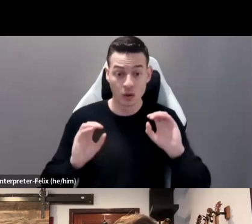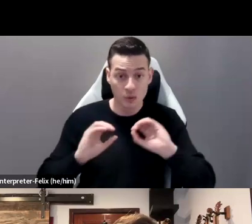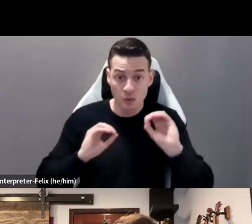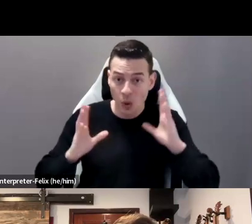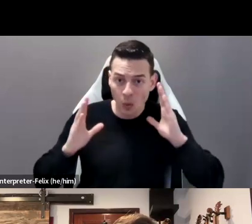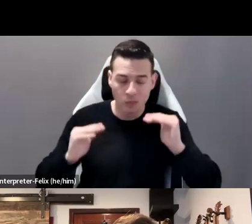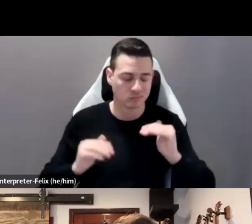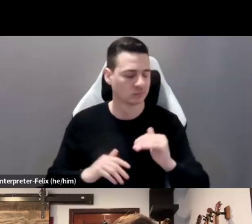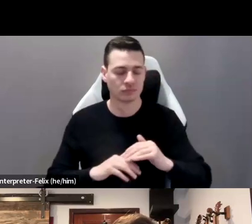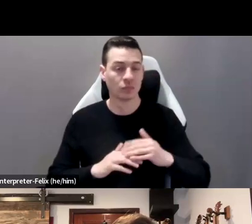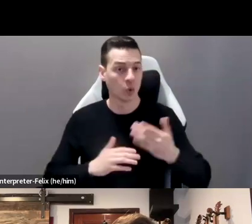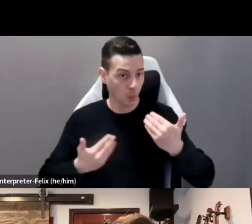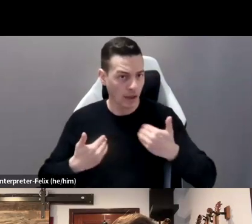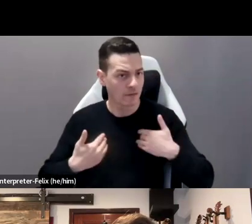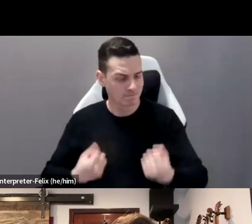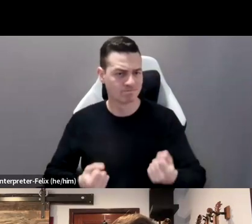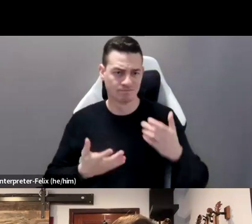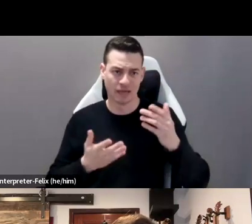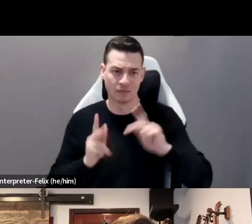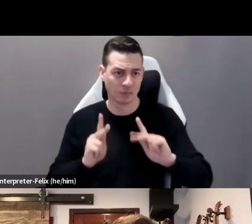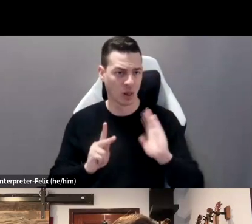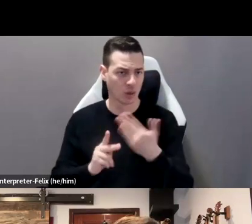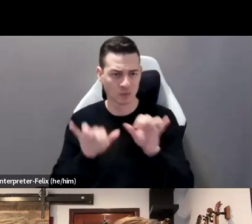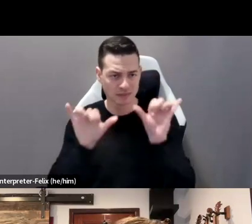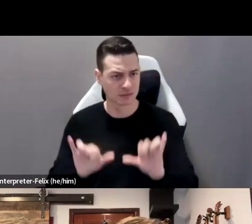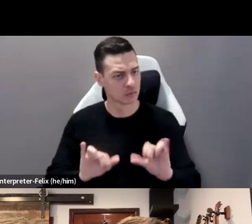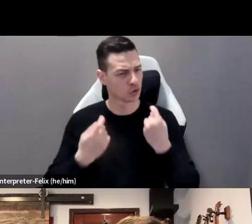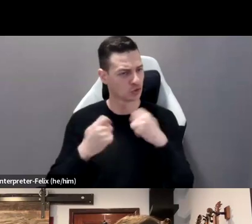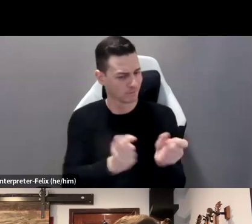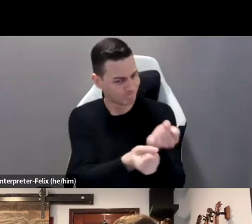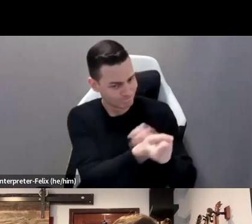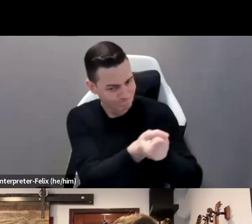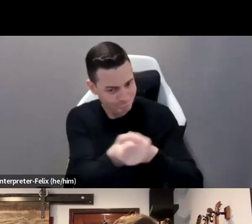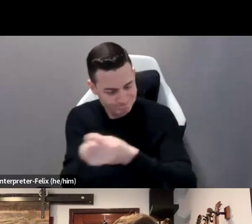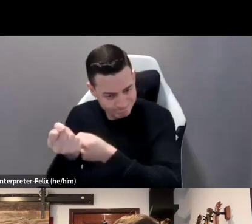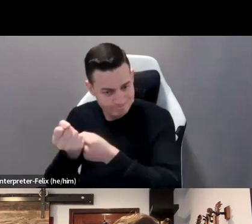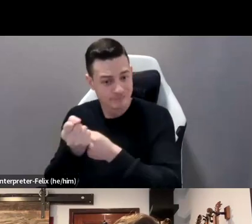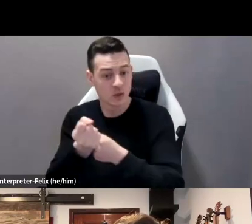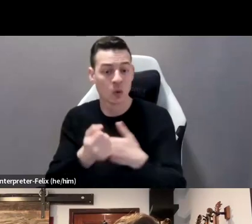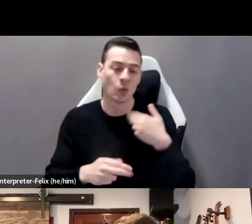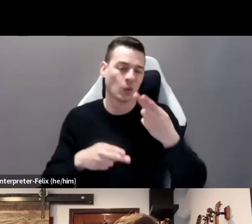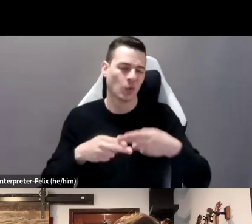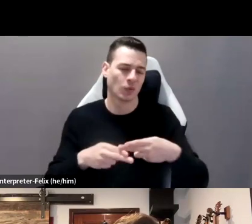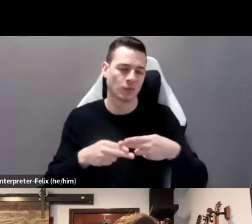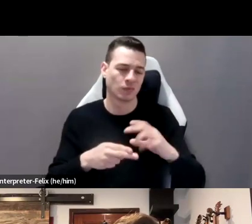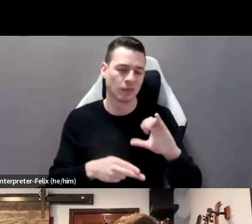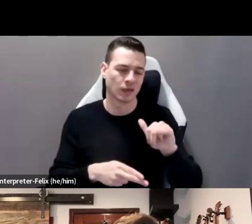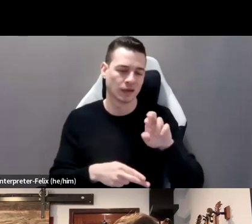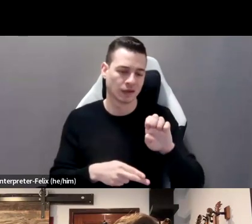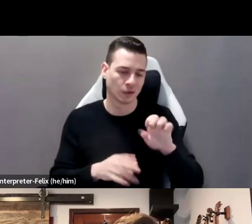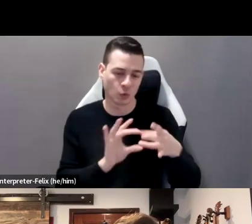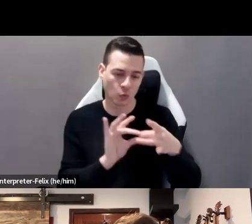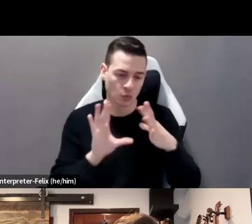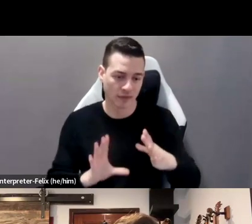really working to bridge that gap and trying to kind of, and we call them care coordinator or care navigators. And I think that would